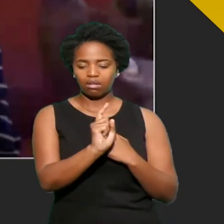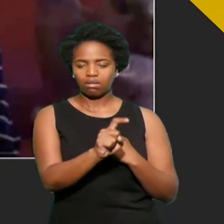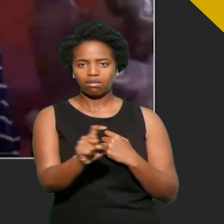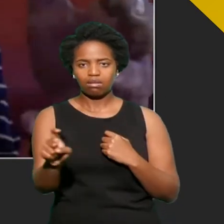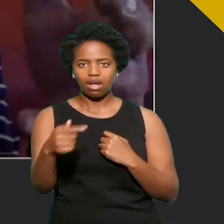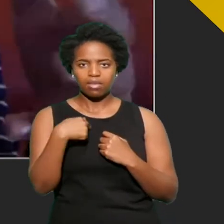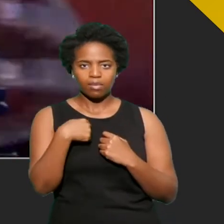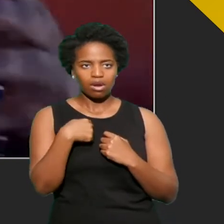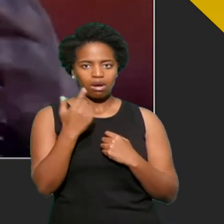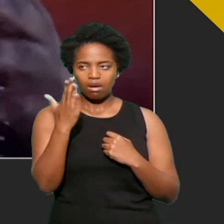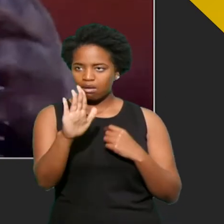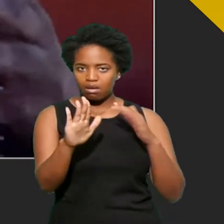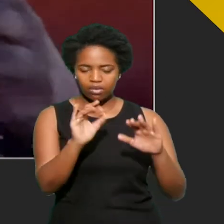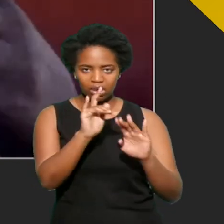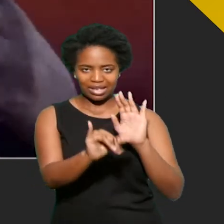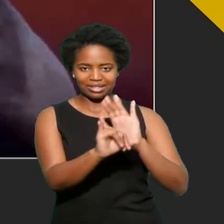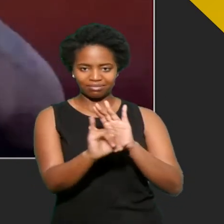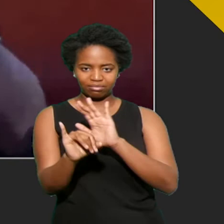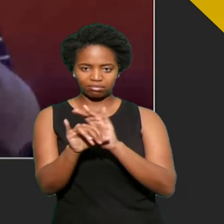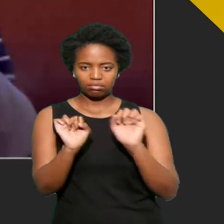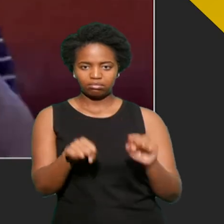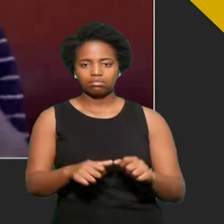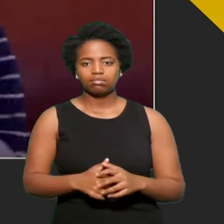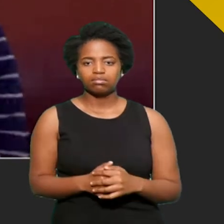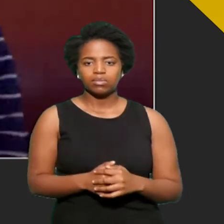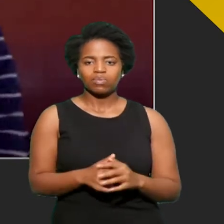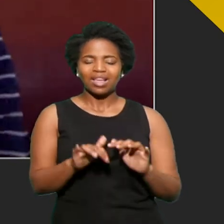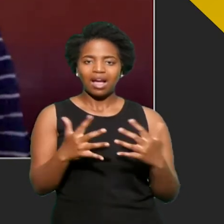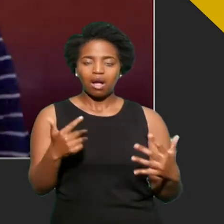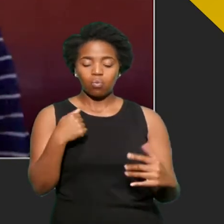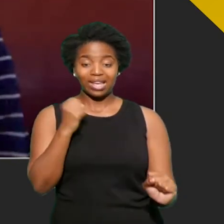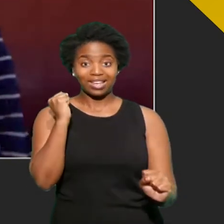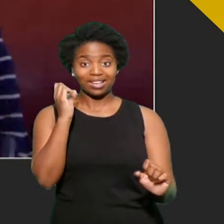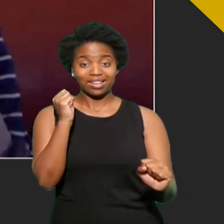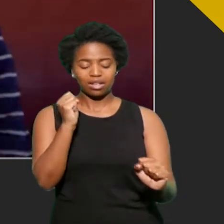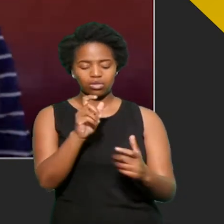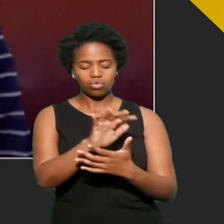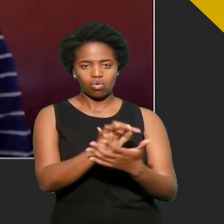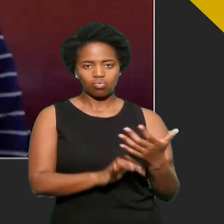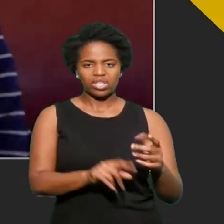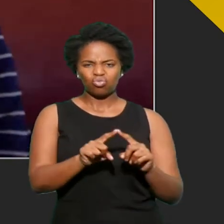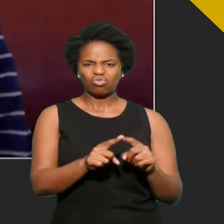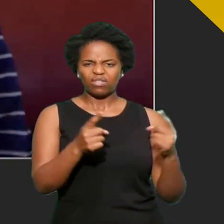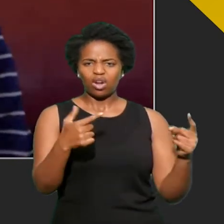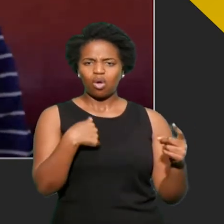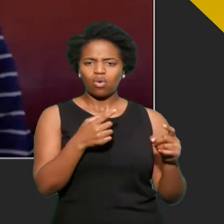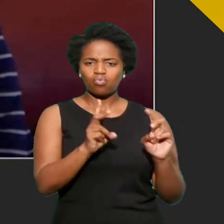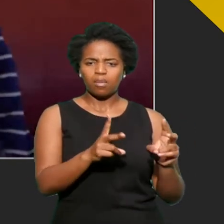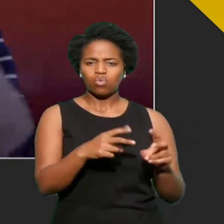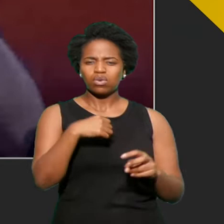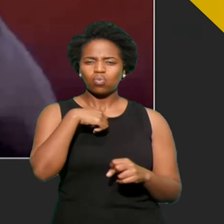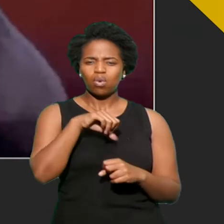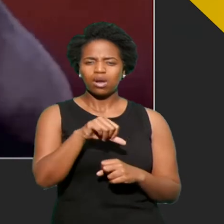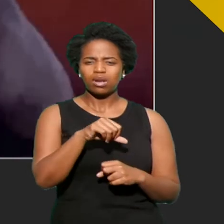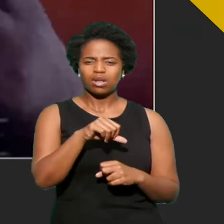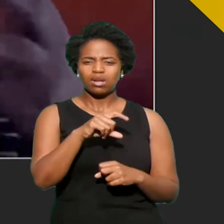go to. And the way we tell the story is very different as well. We didn't want to